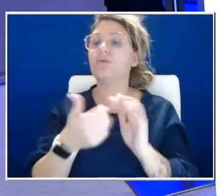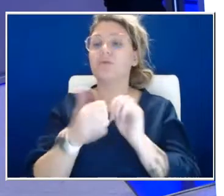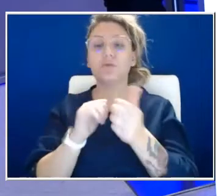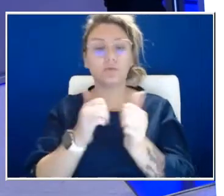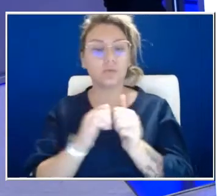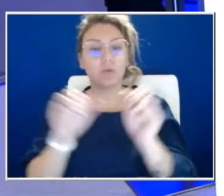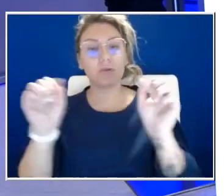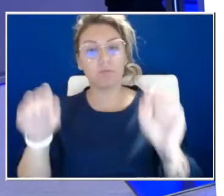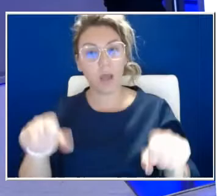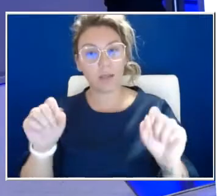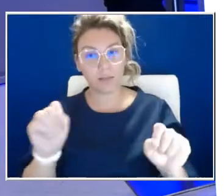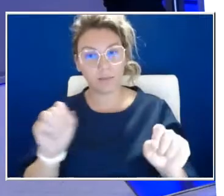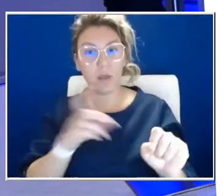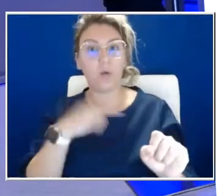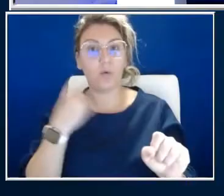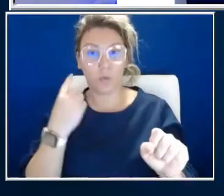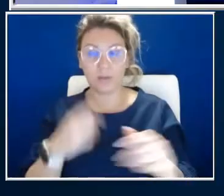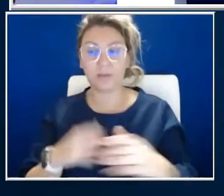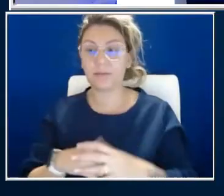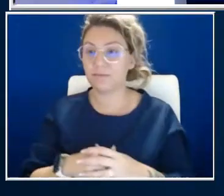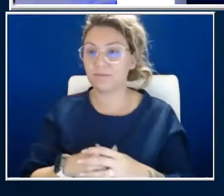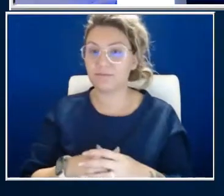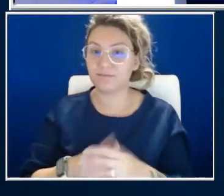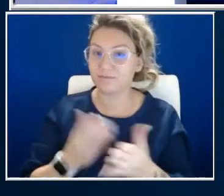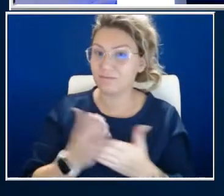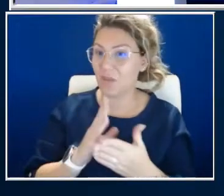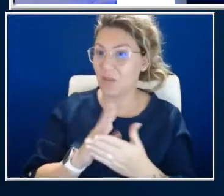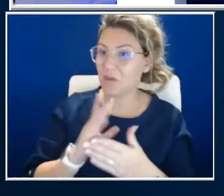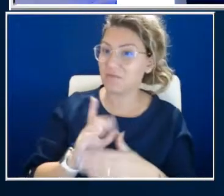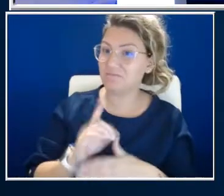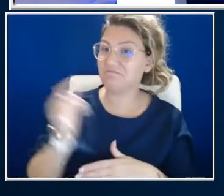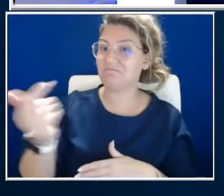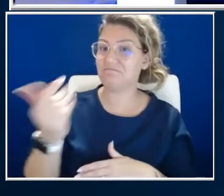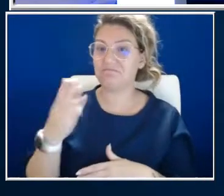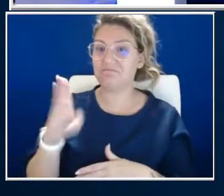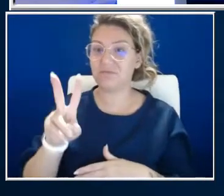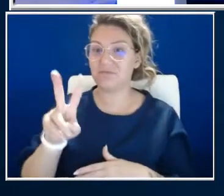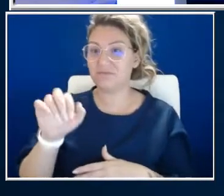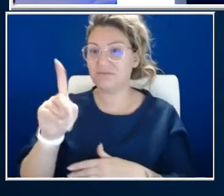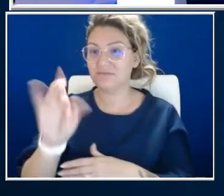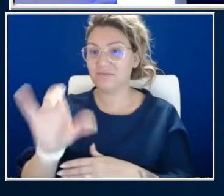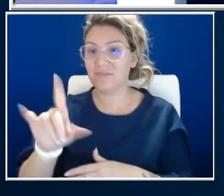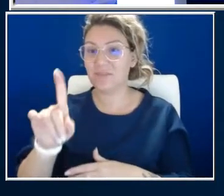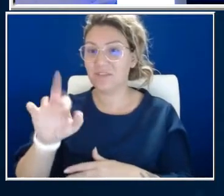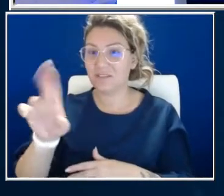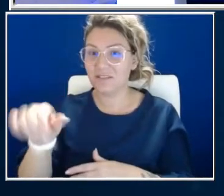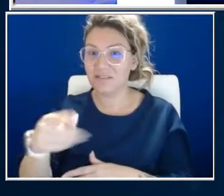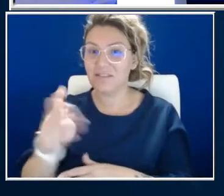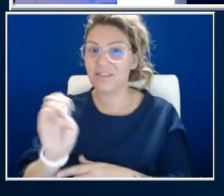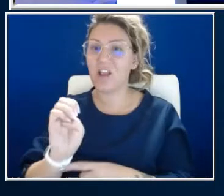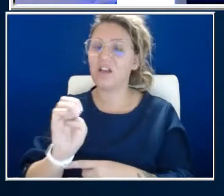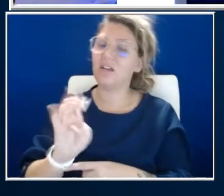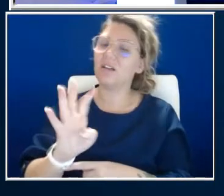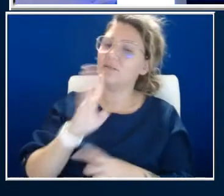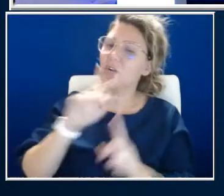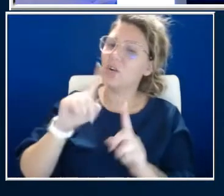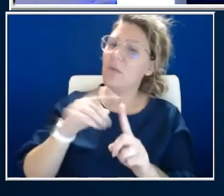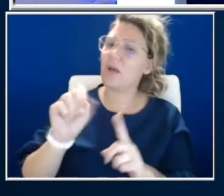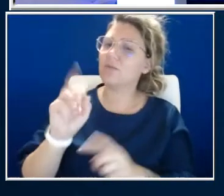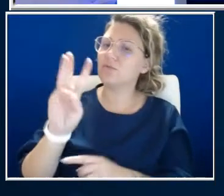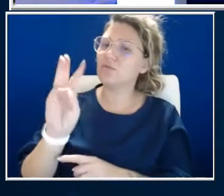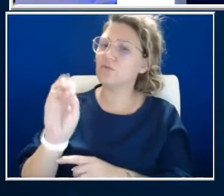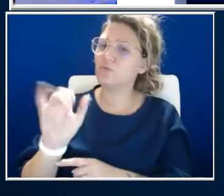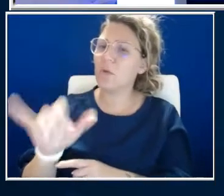risk for concussion. All right, let's head out to Blue Valley North High School. Doug, good morning. Tell us about SWAY, what it stands for, and of course,